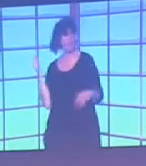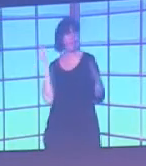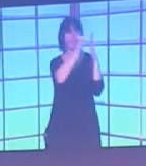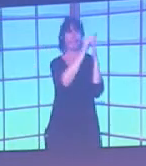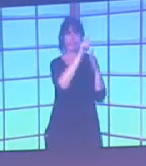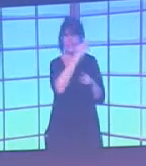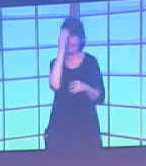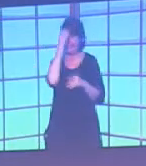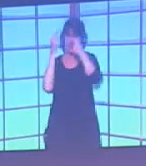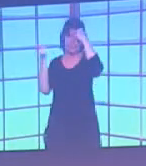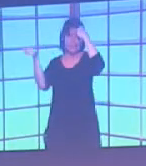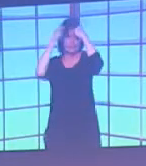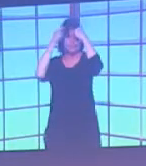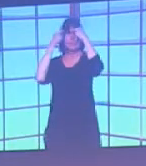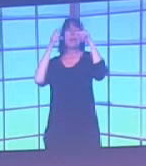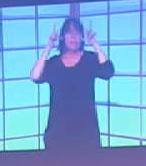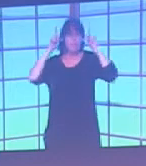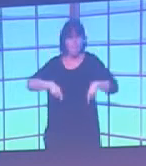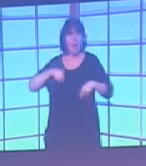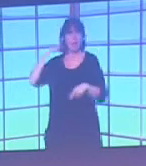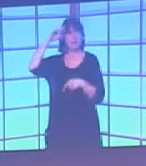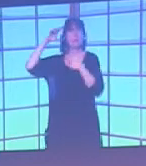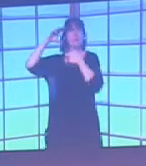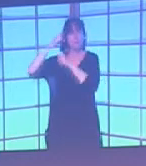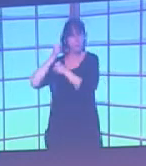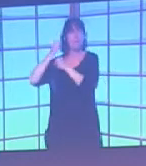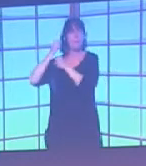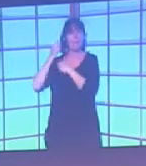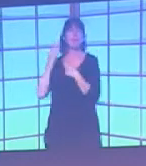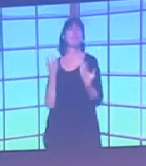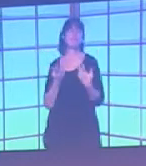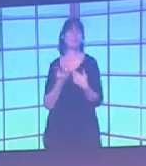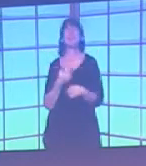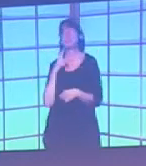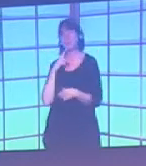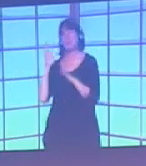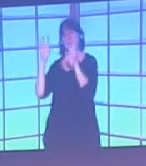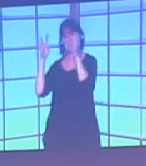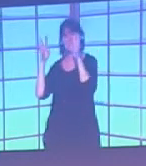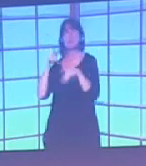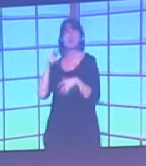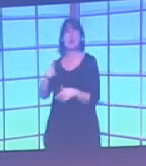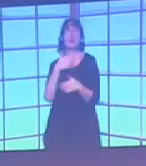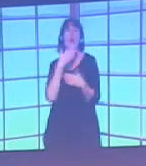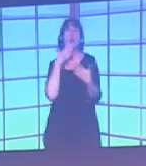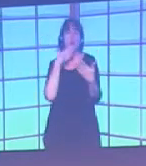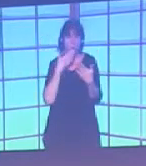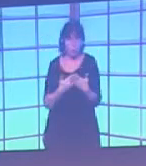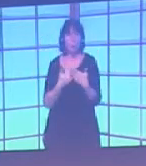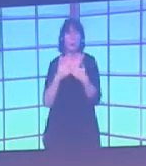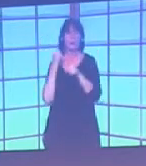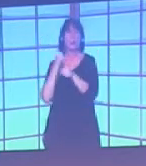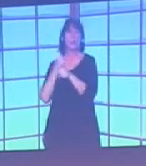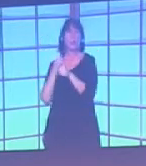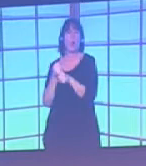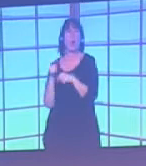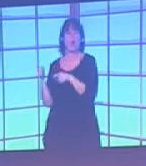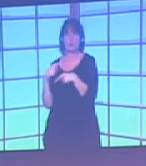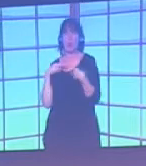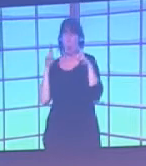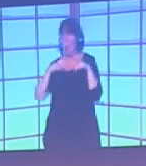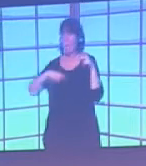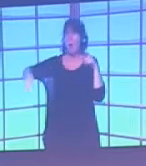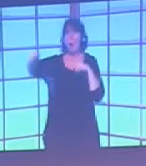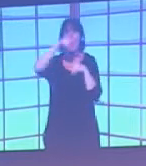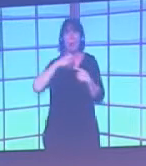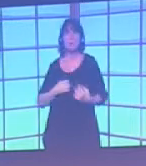world of football, it's very easy for it to slip. So I think well done for the work that you're doing, and I hope it inspires some of the others in the room